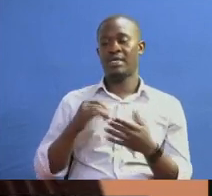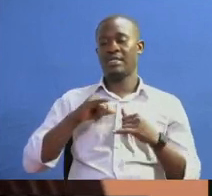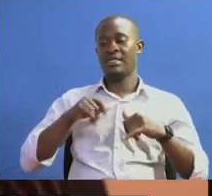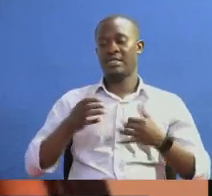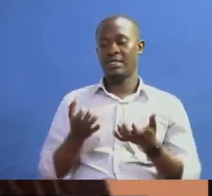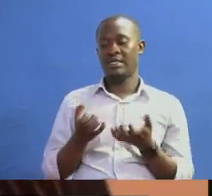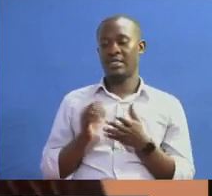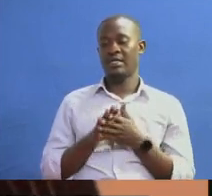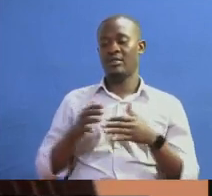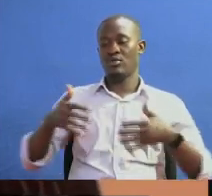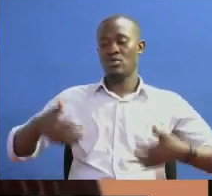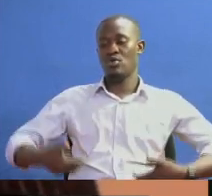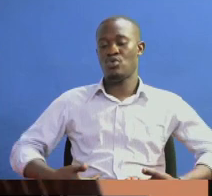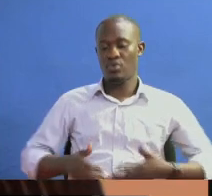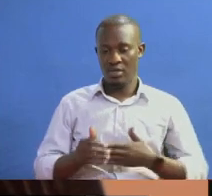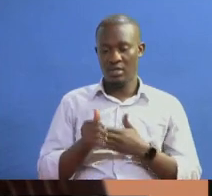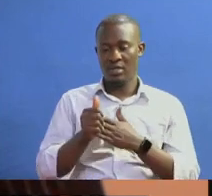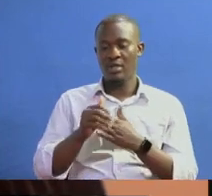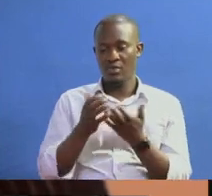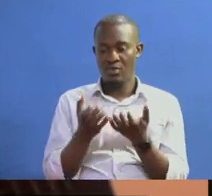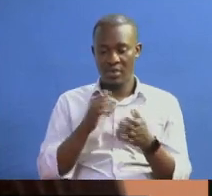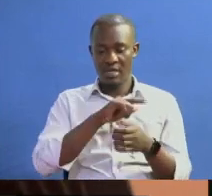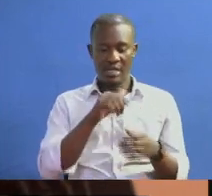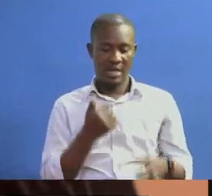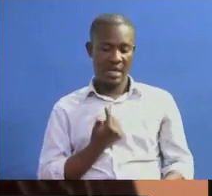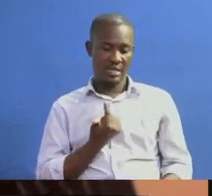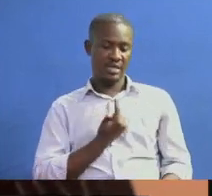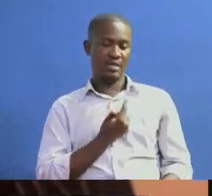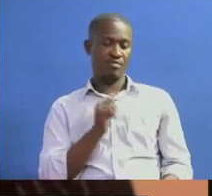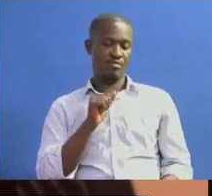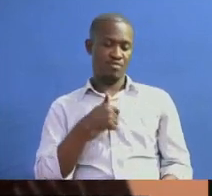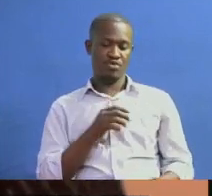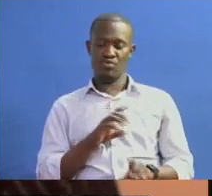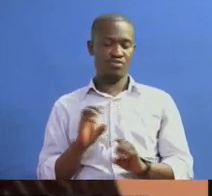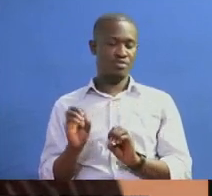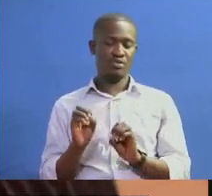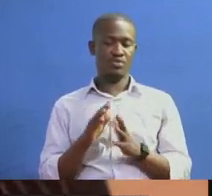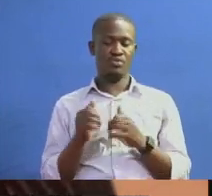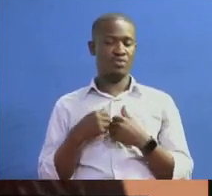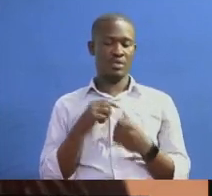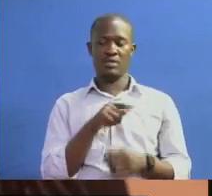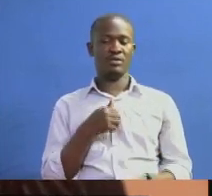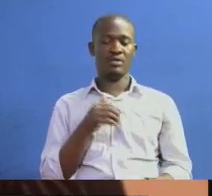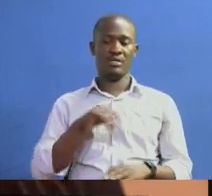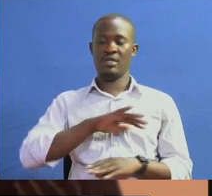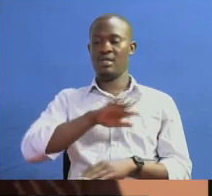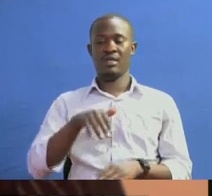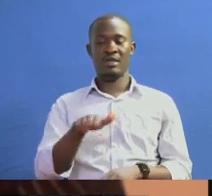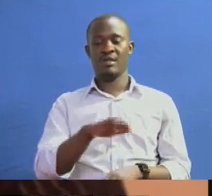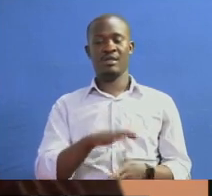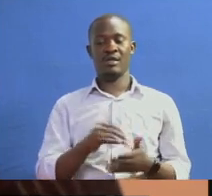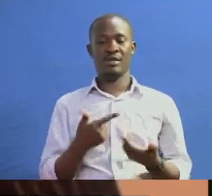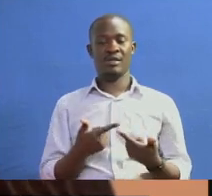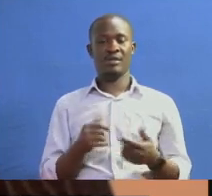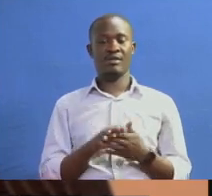youth leadership. You know, we need us. You know, we always say that there can be nothing for us without us. In every space, let us